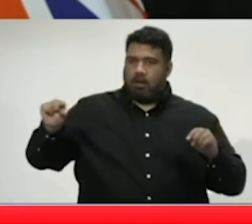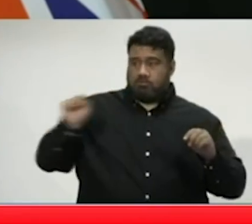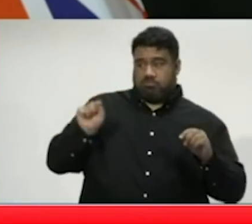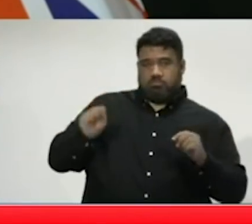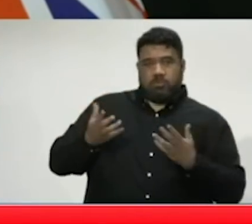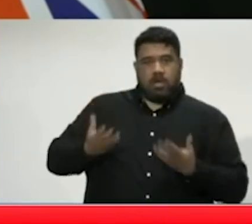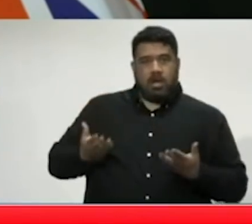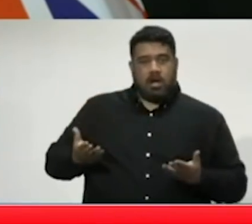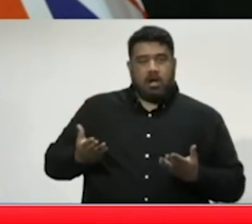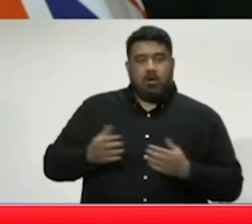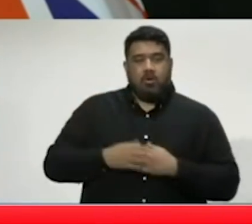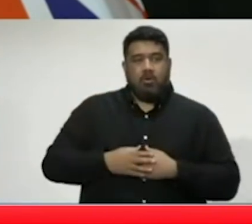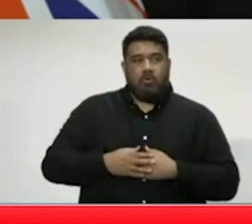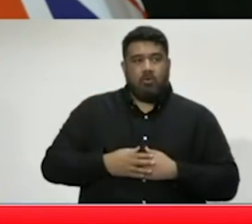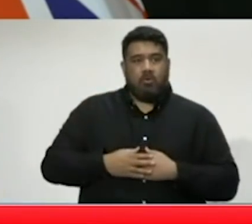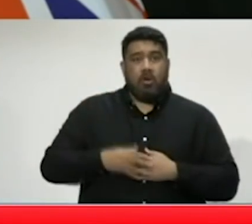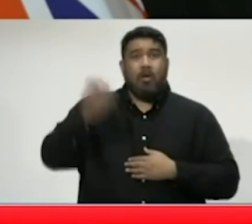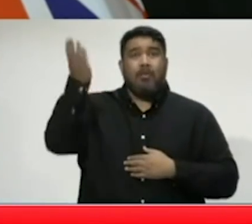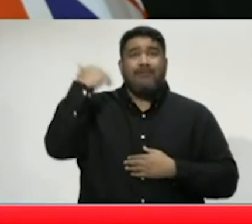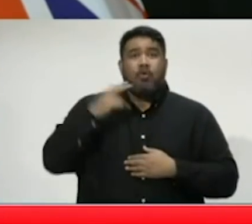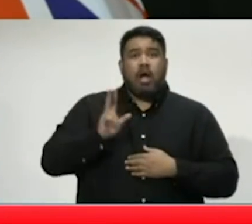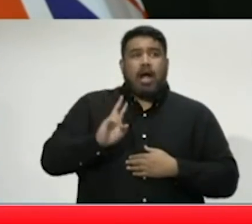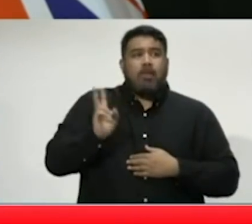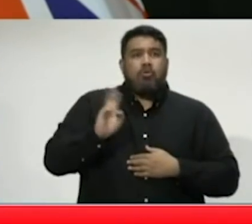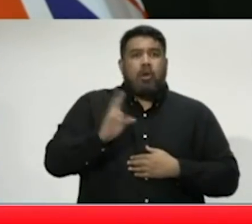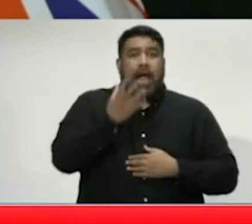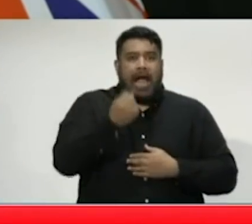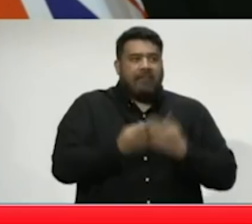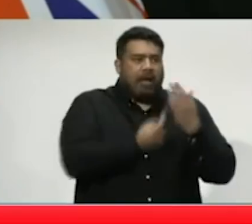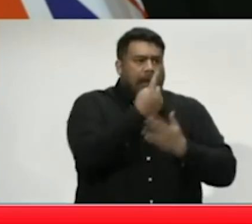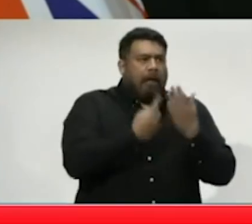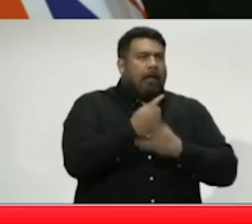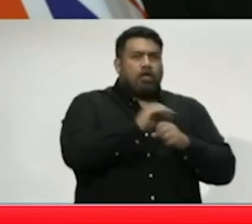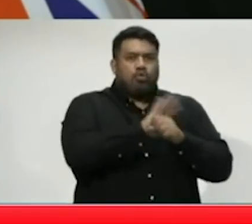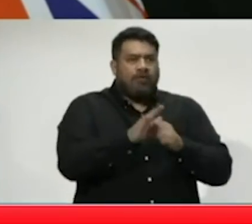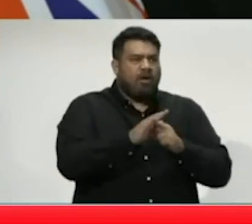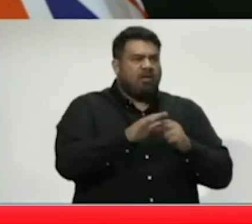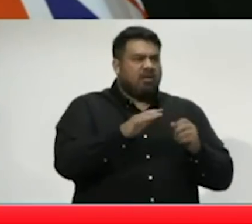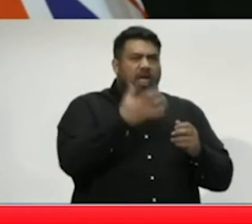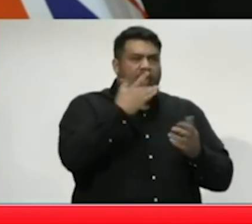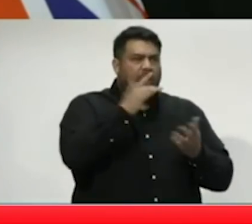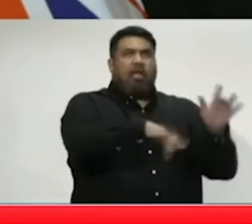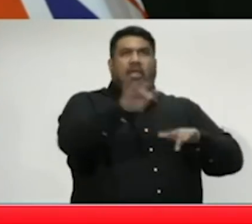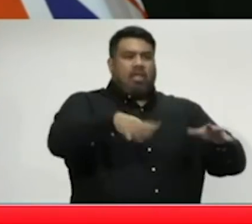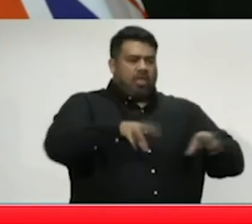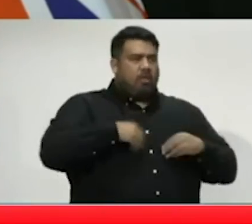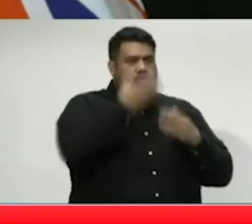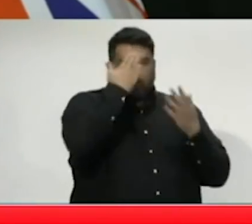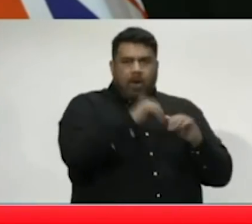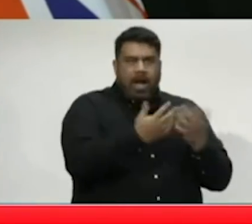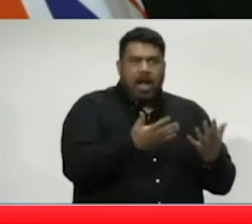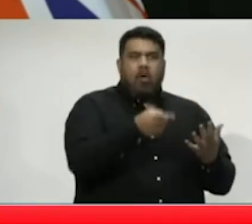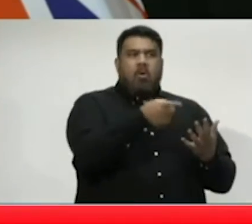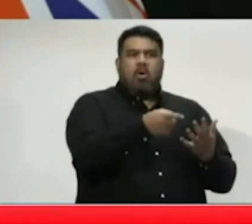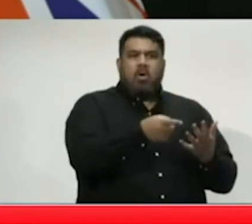of the case was unknown, was early April. That means we've had 3 full transmission cycles with no new cases of